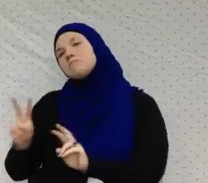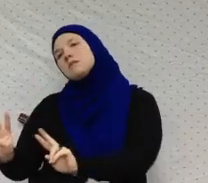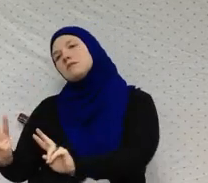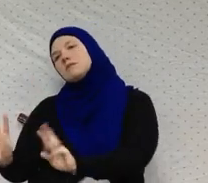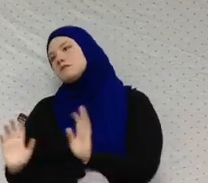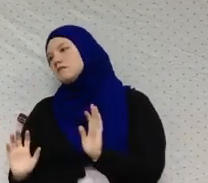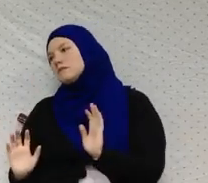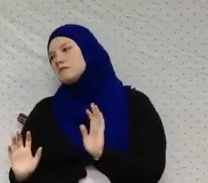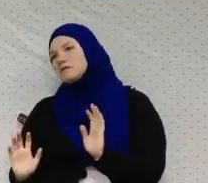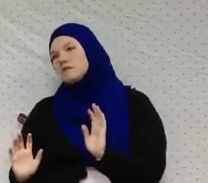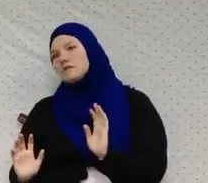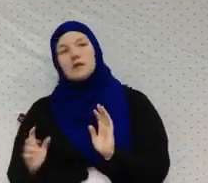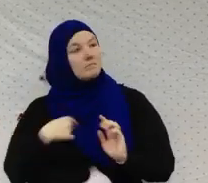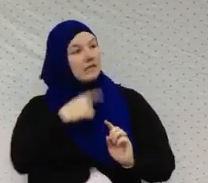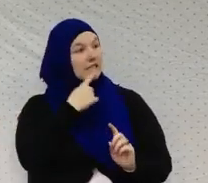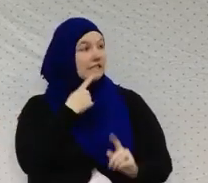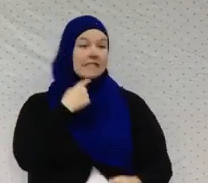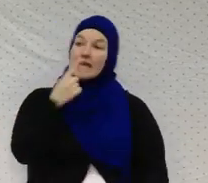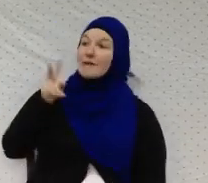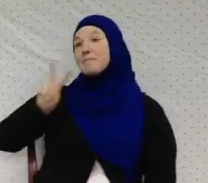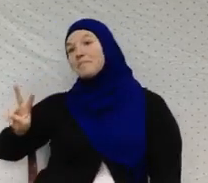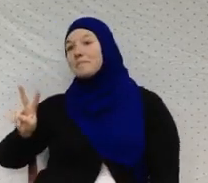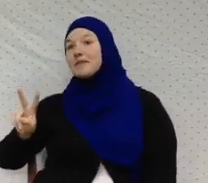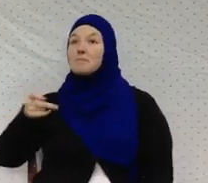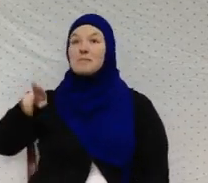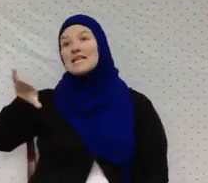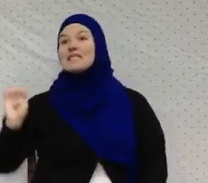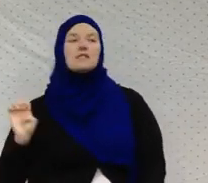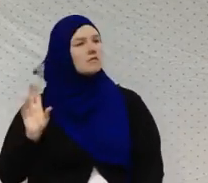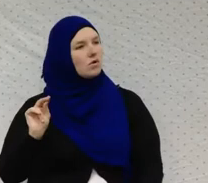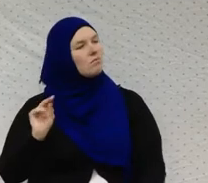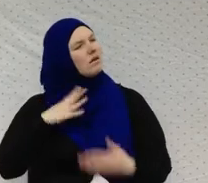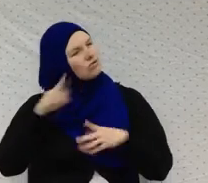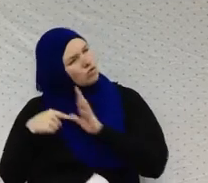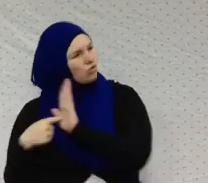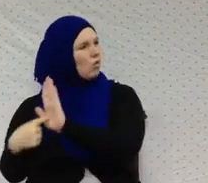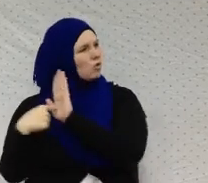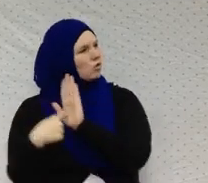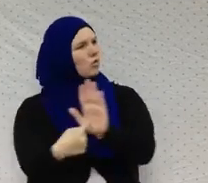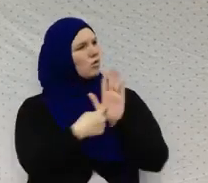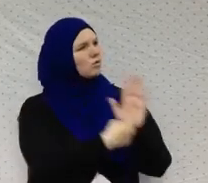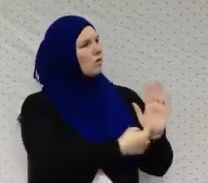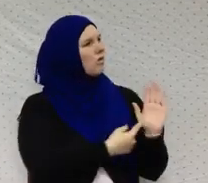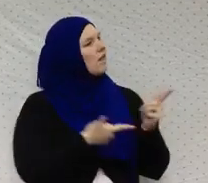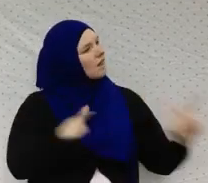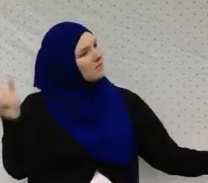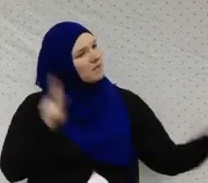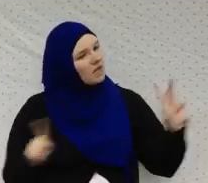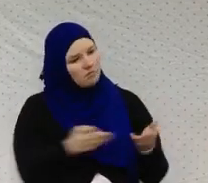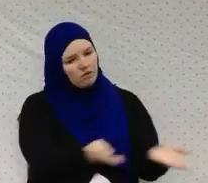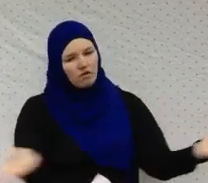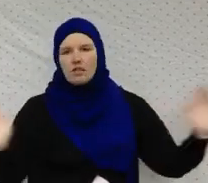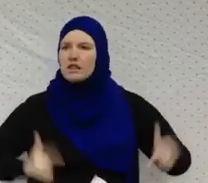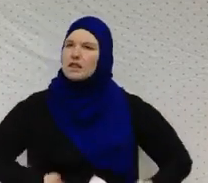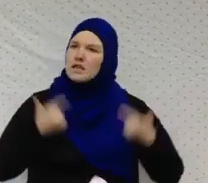don't. And give peace doesn't mean to say peace, but to give actual peace. To let